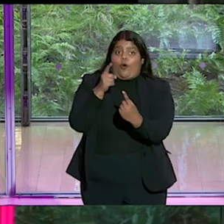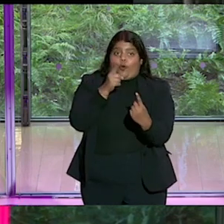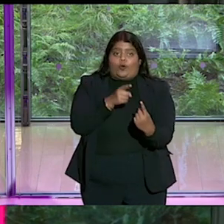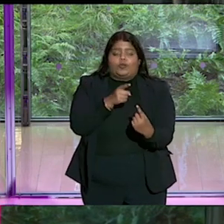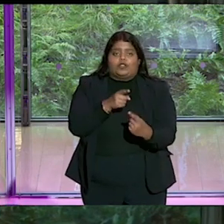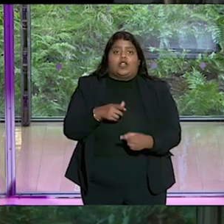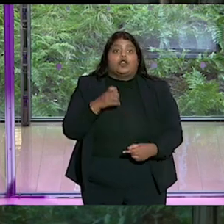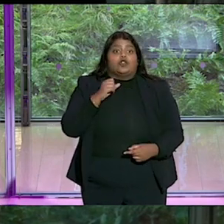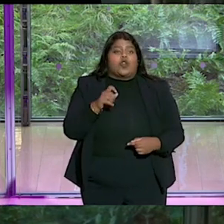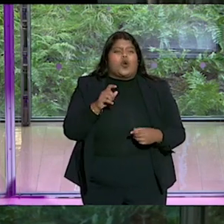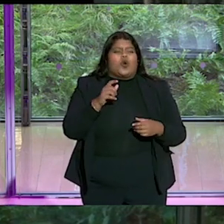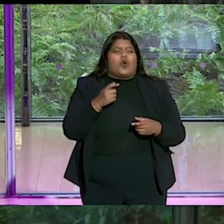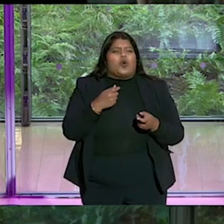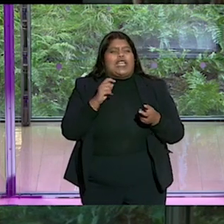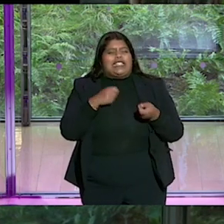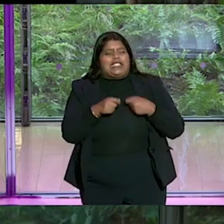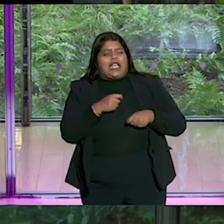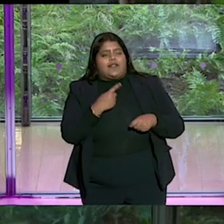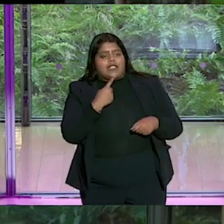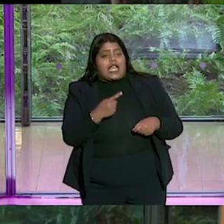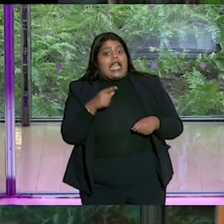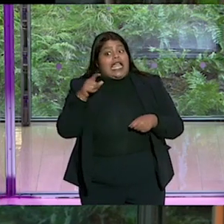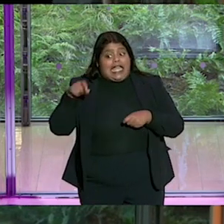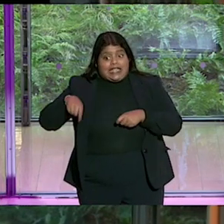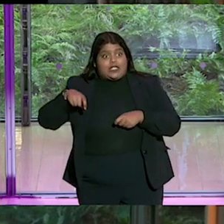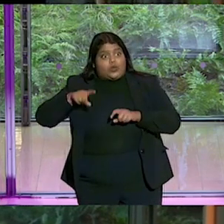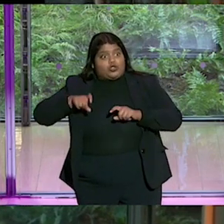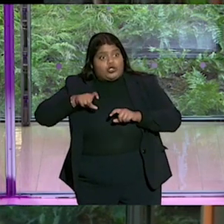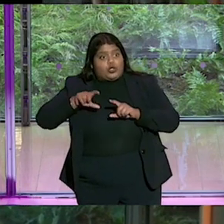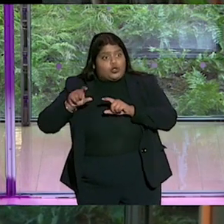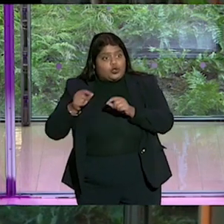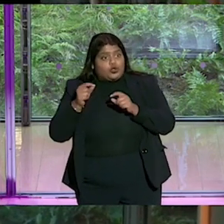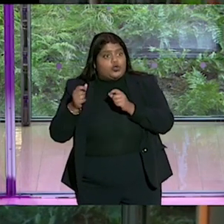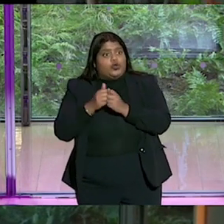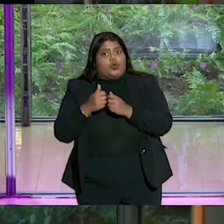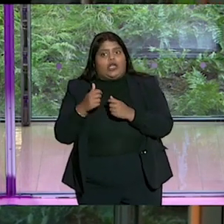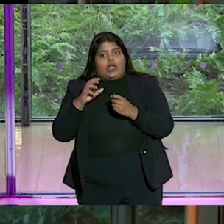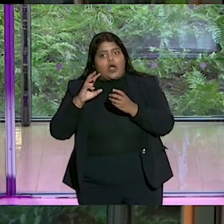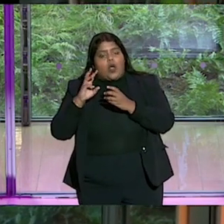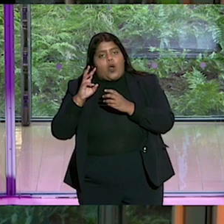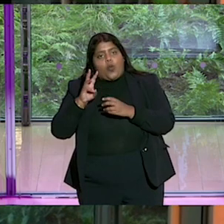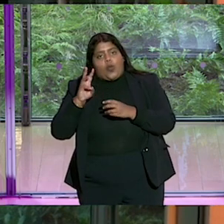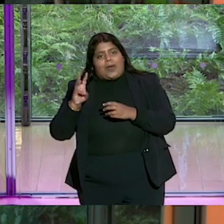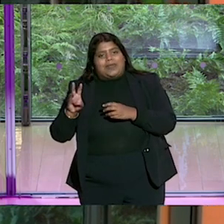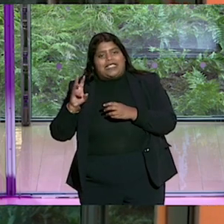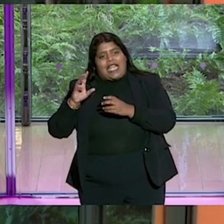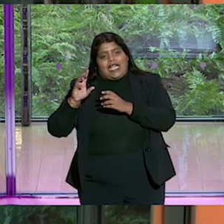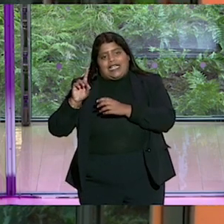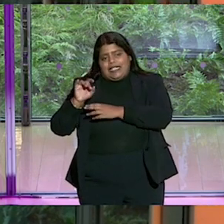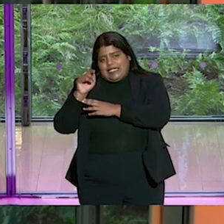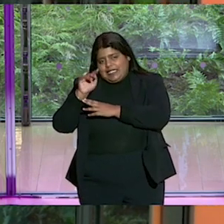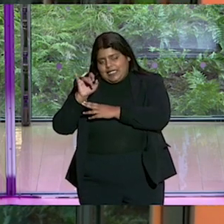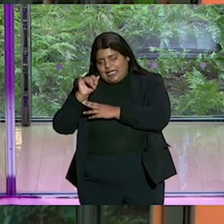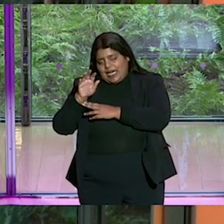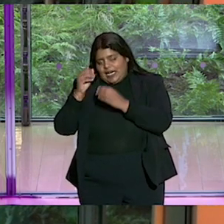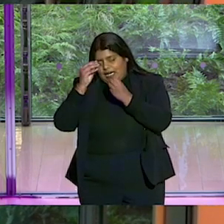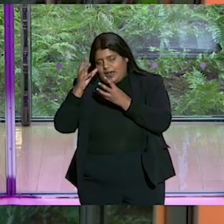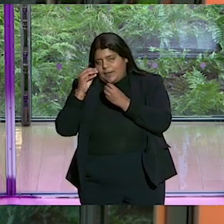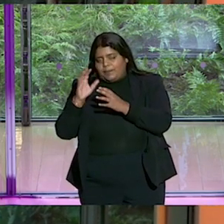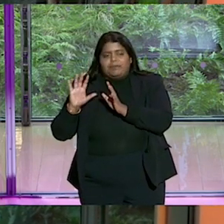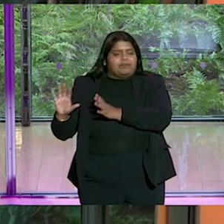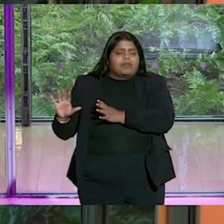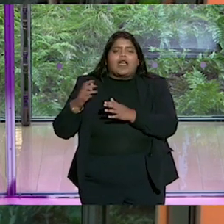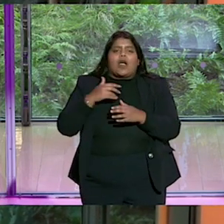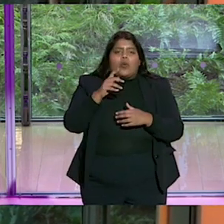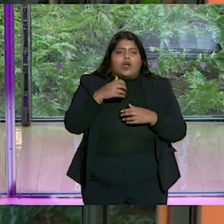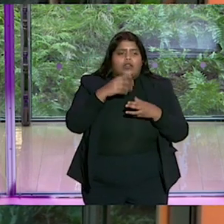saying, this is what you need to go out and do with your website data, I want to give you a framework or a process to think about how to get